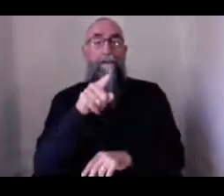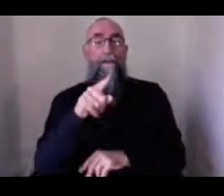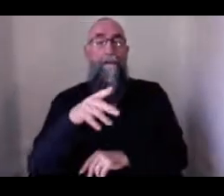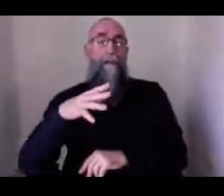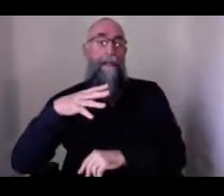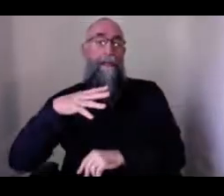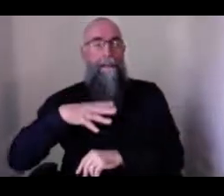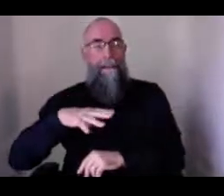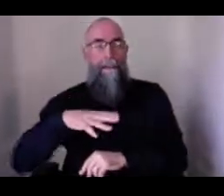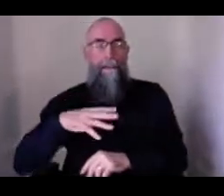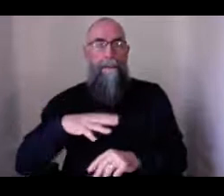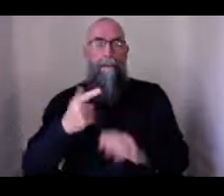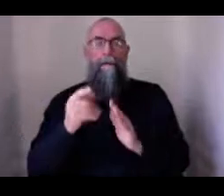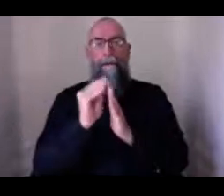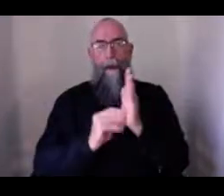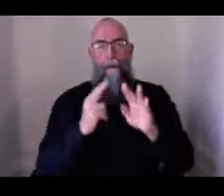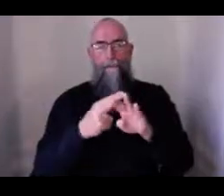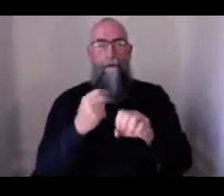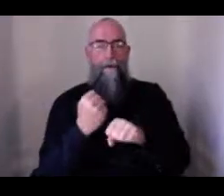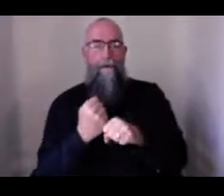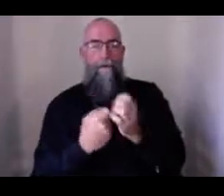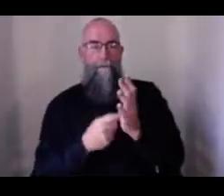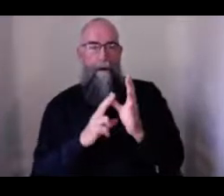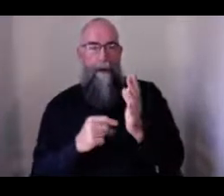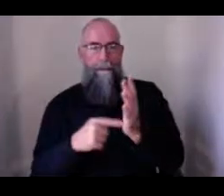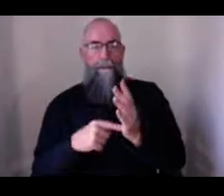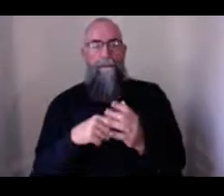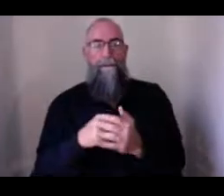board. Next slide, please.